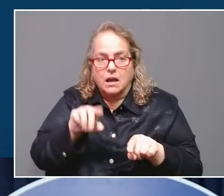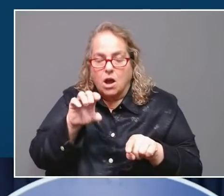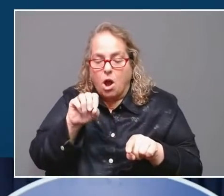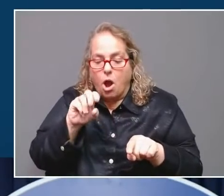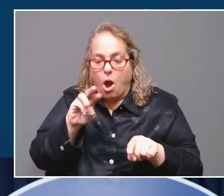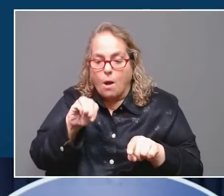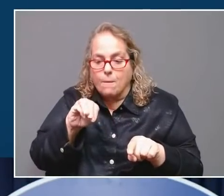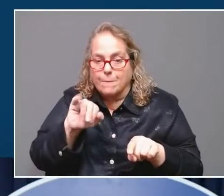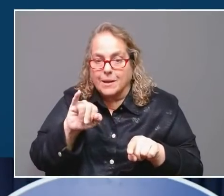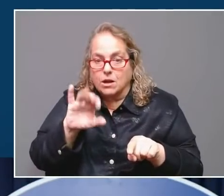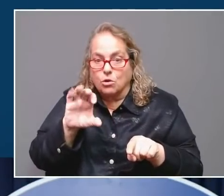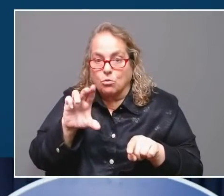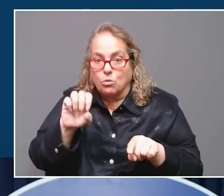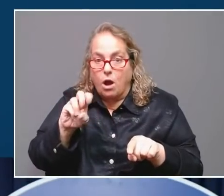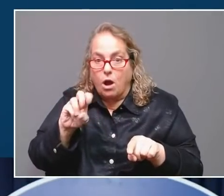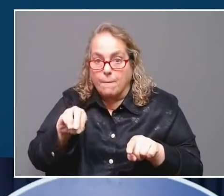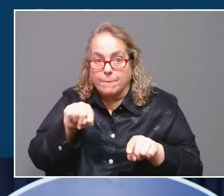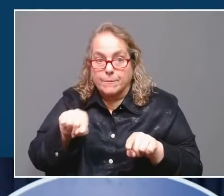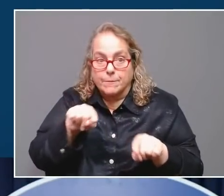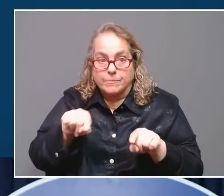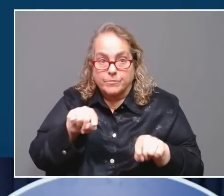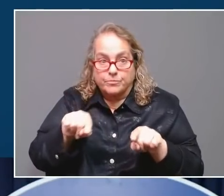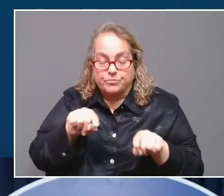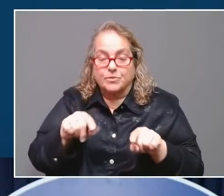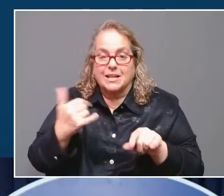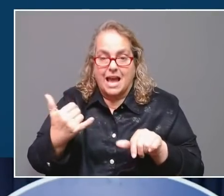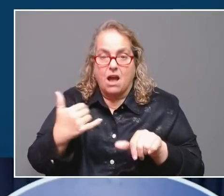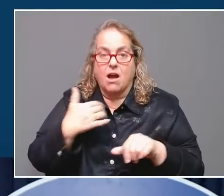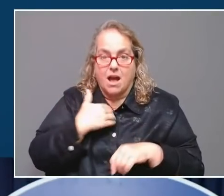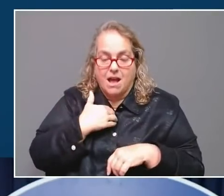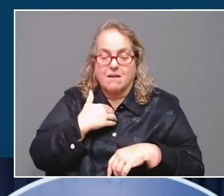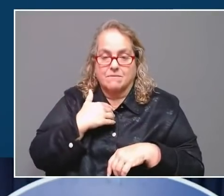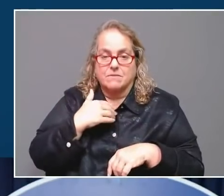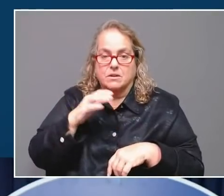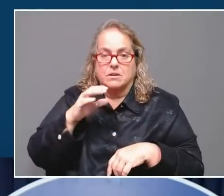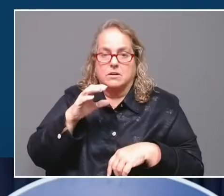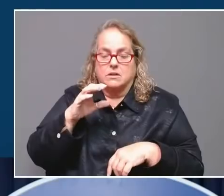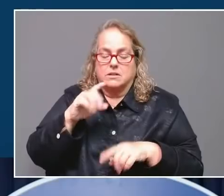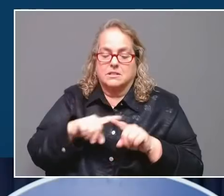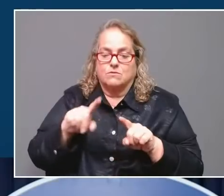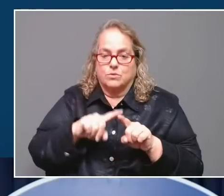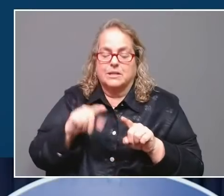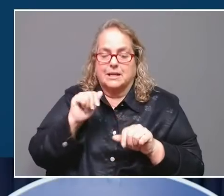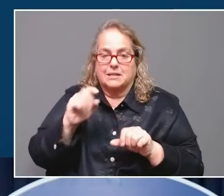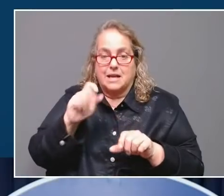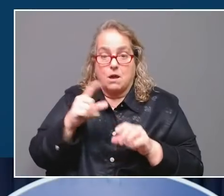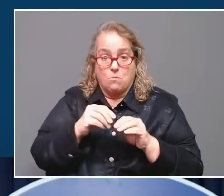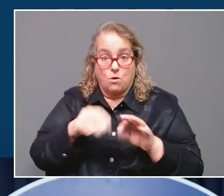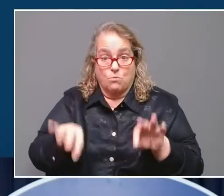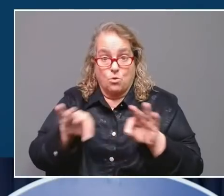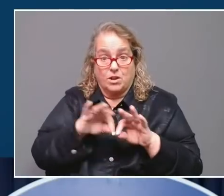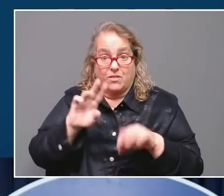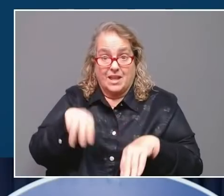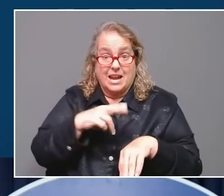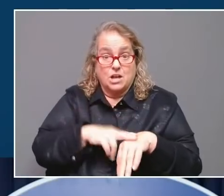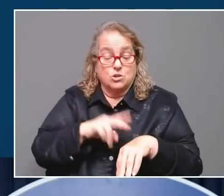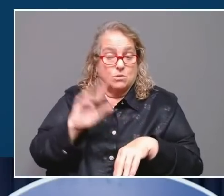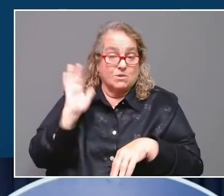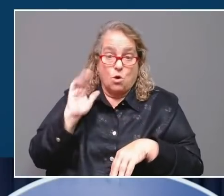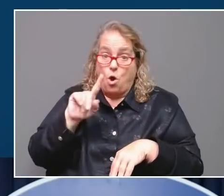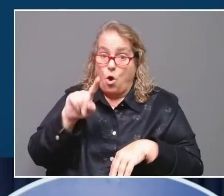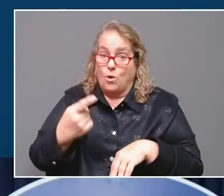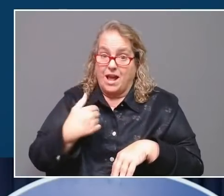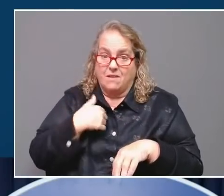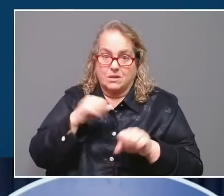that are tested in commercial labs throughout the state. And importantly, the nation only used to have the ability to sequence about